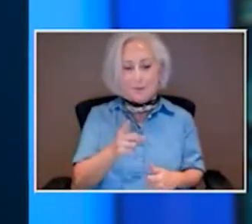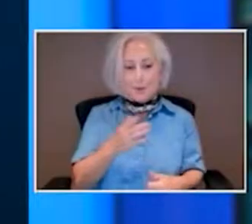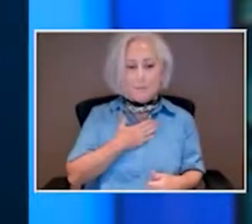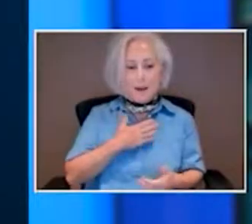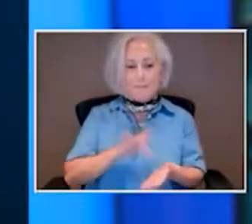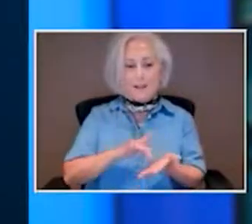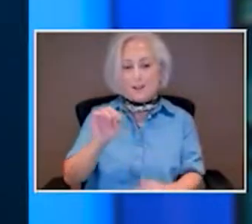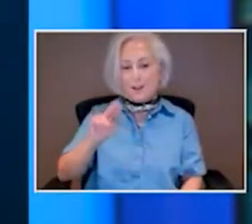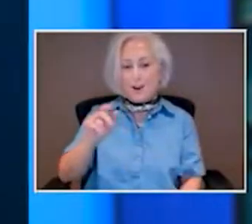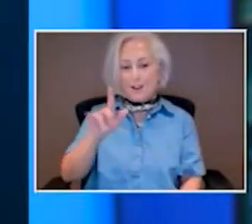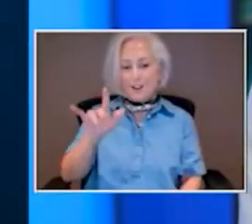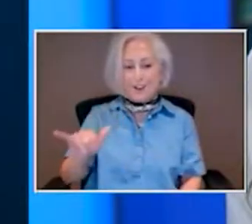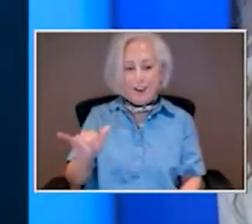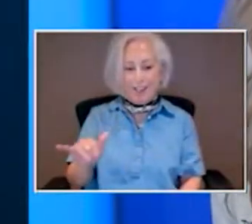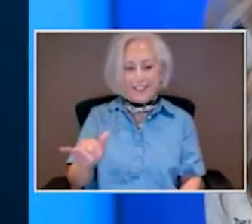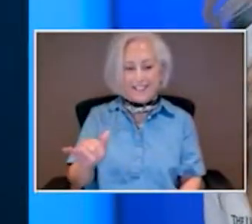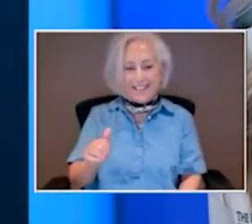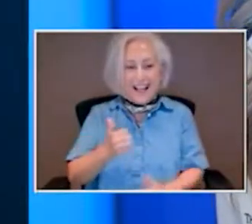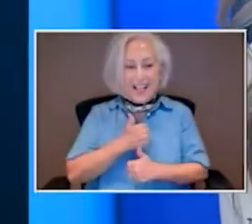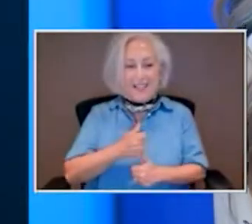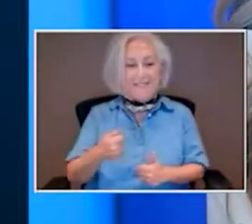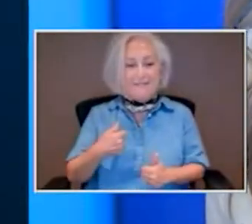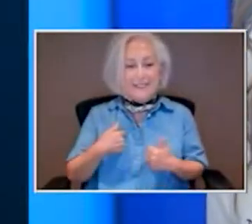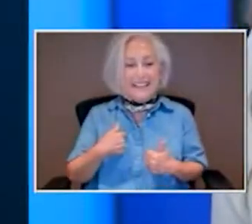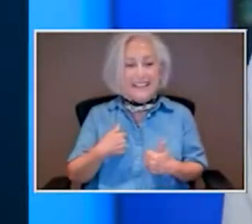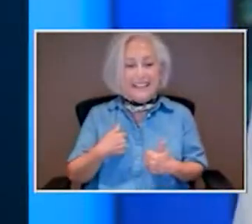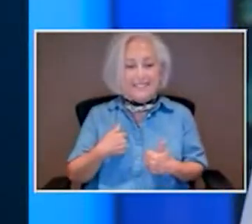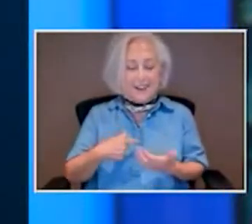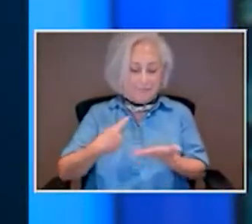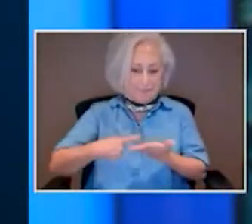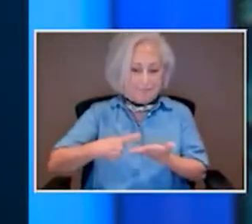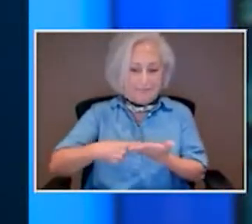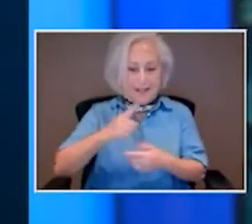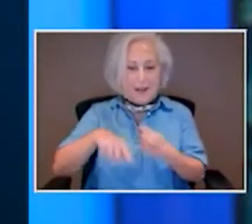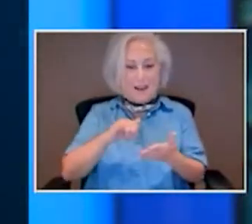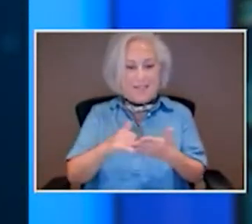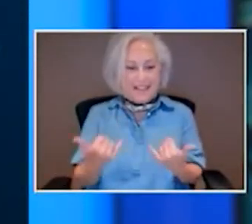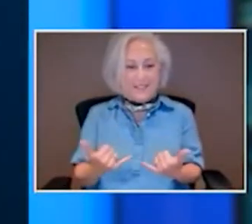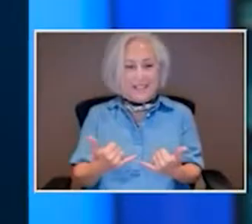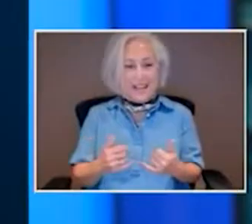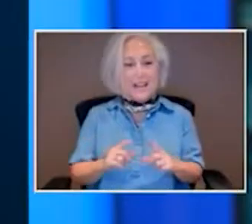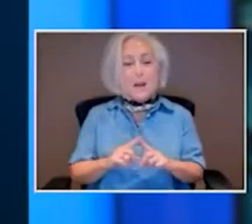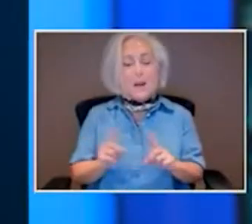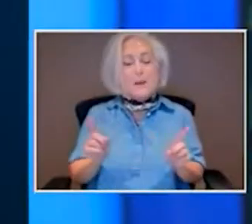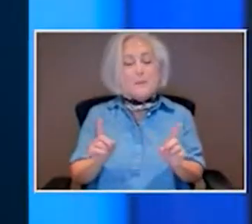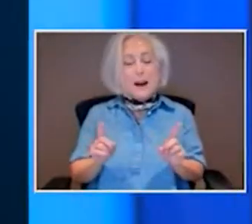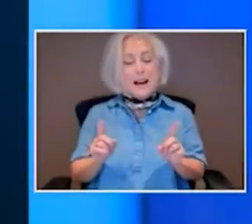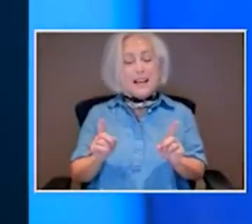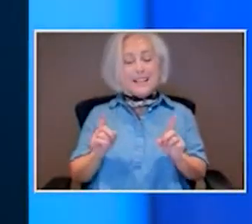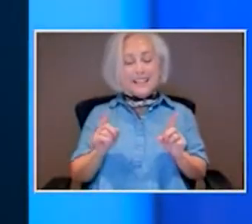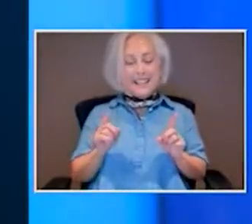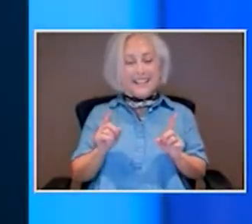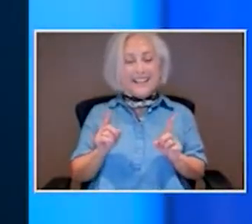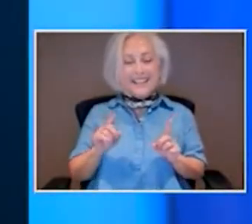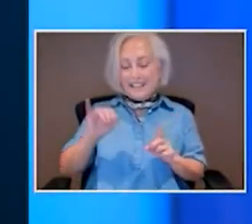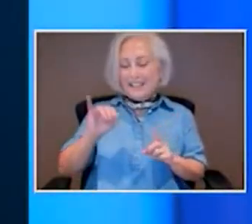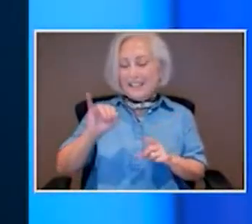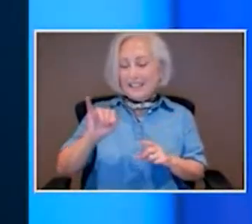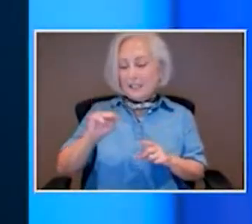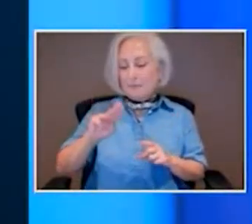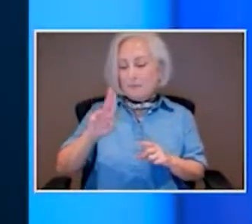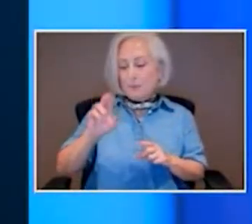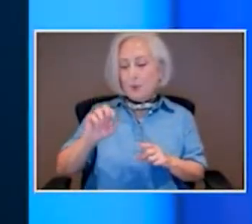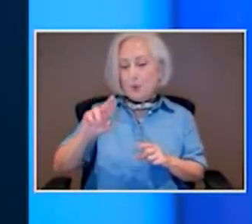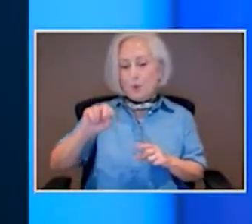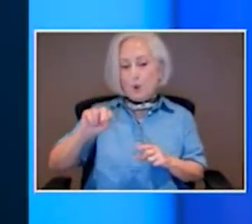love me being a side medical oncologist this morning. No, but immunotherapy are going to